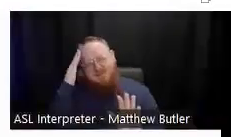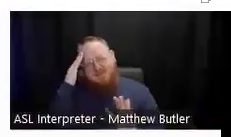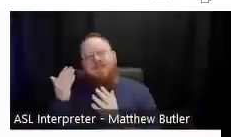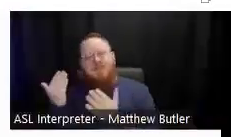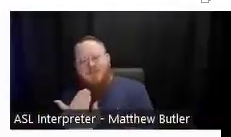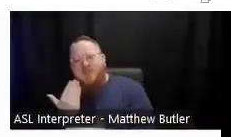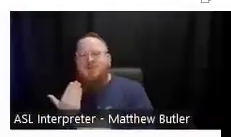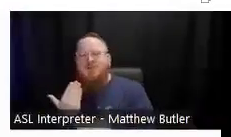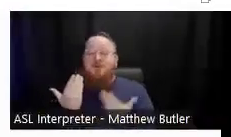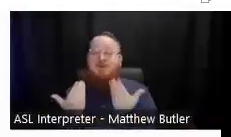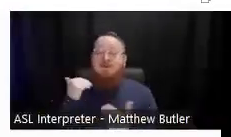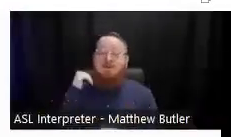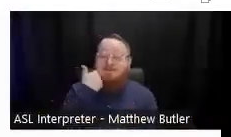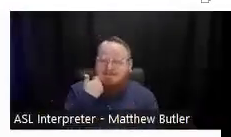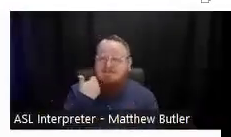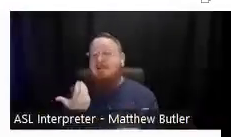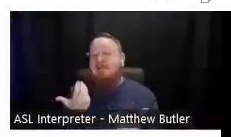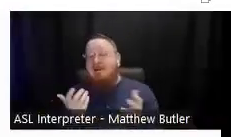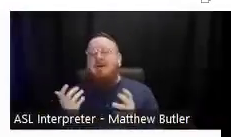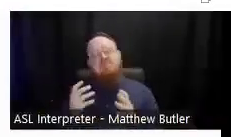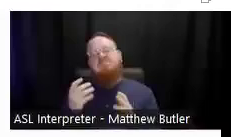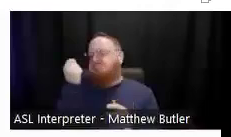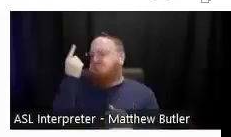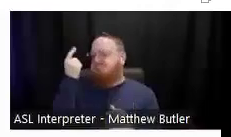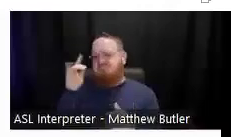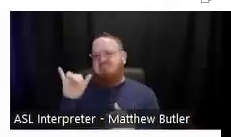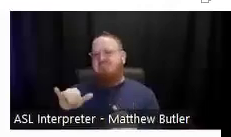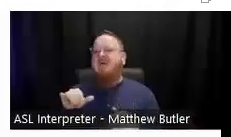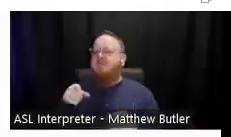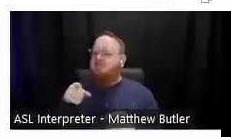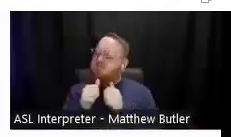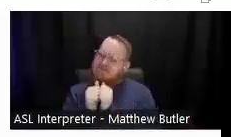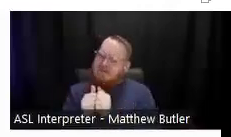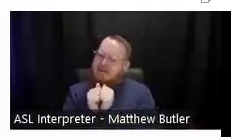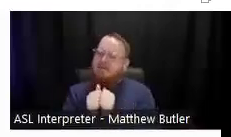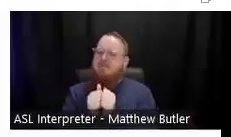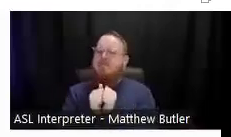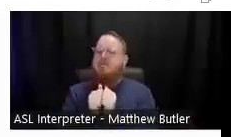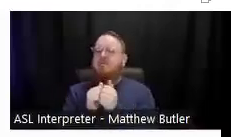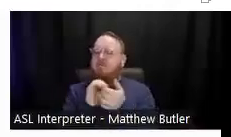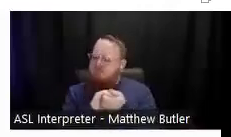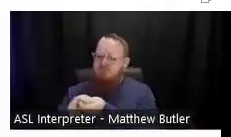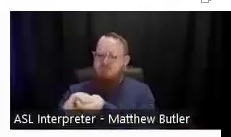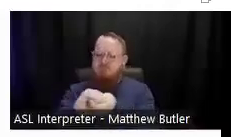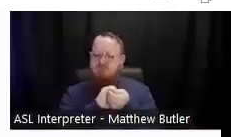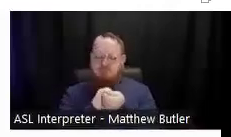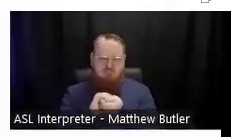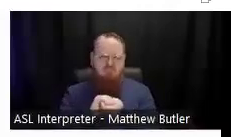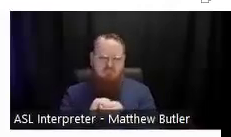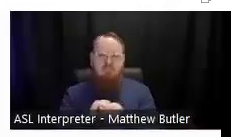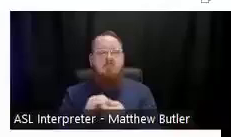you're all in the same boat together. So I'm glad that you're here, and I'm glad that we're able to do that. Next